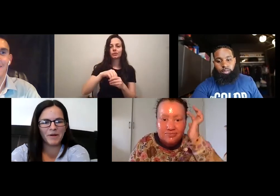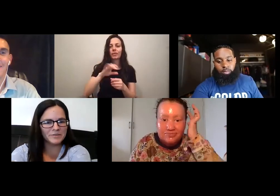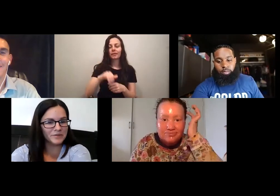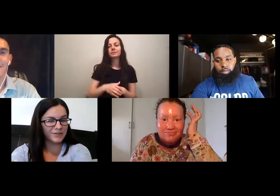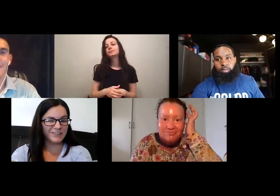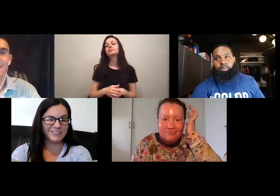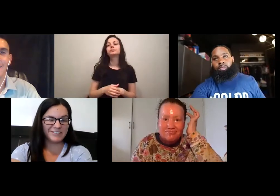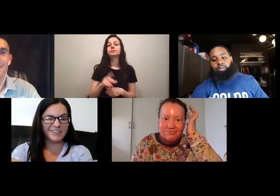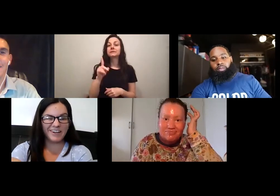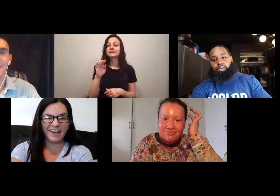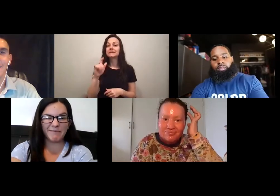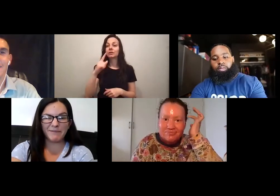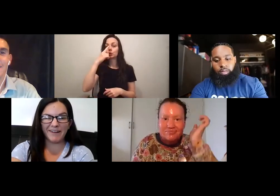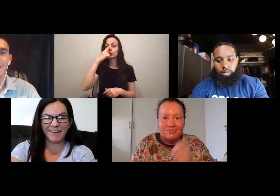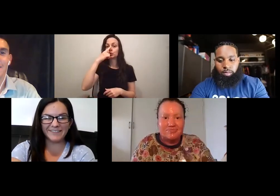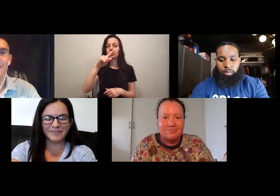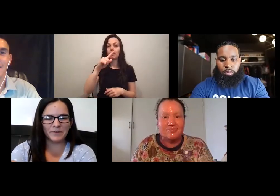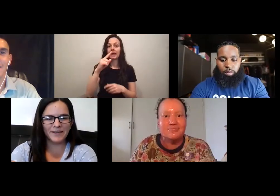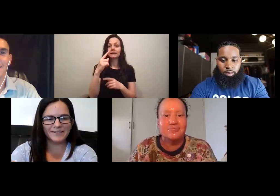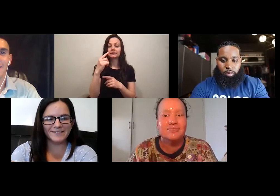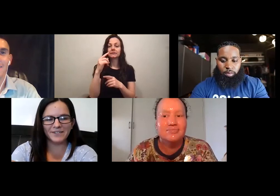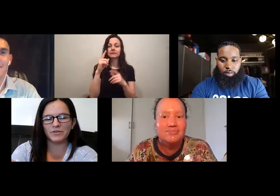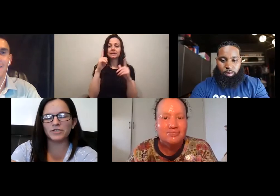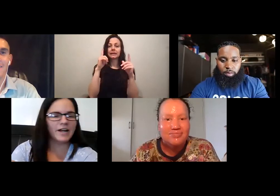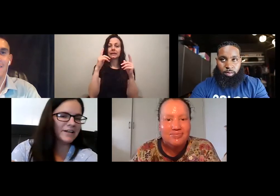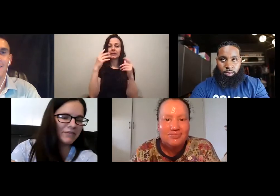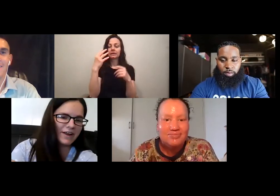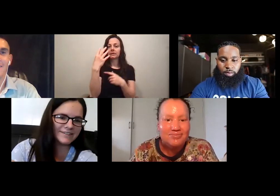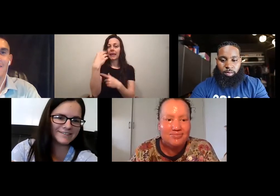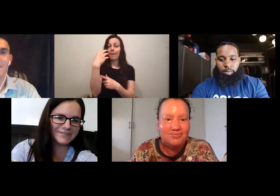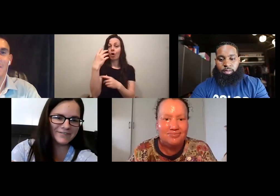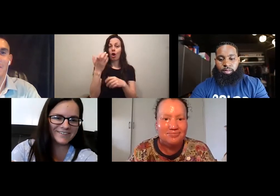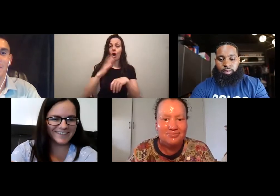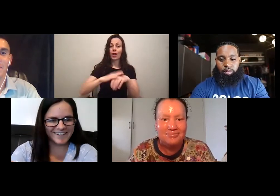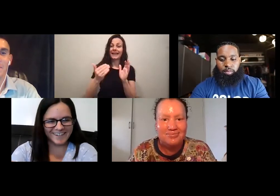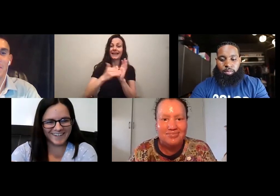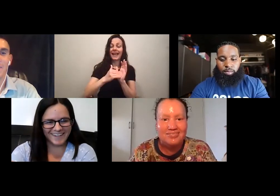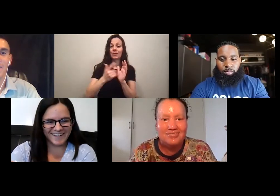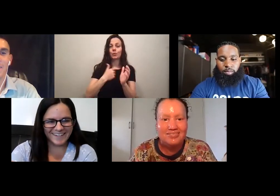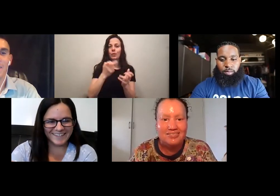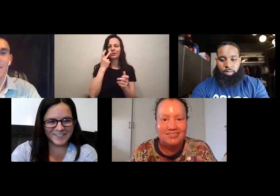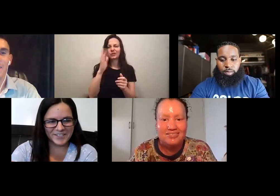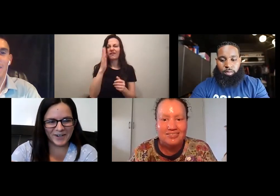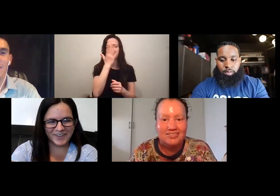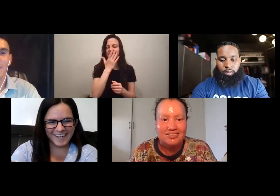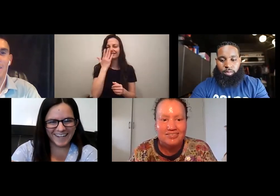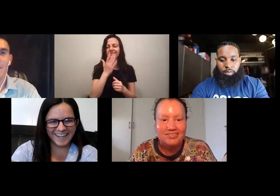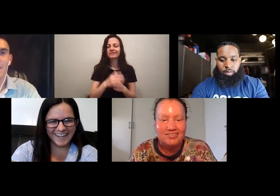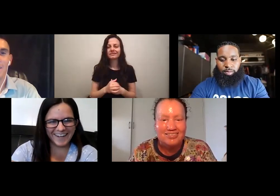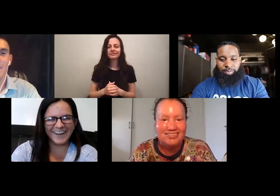be possible for you to turn your camera back on so that we can see your shining face? Yeah, give me a